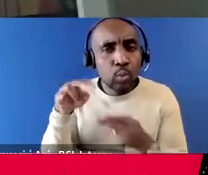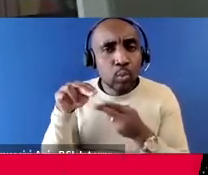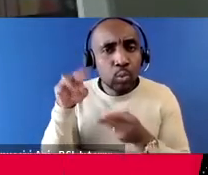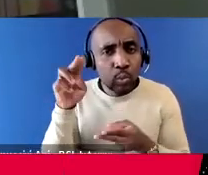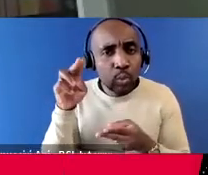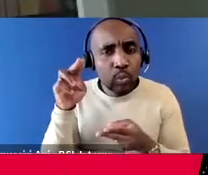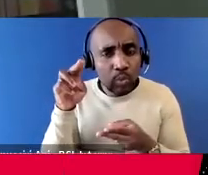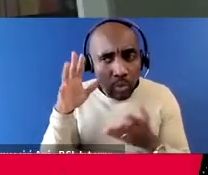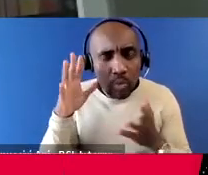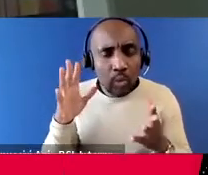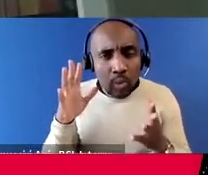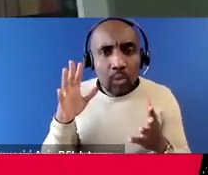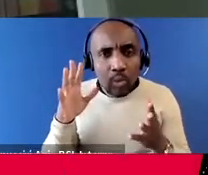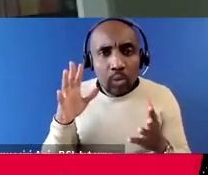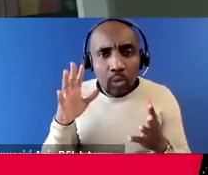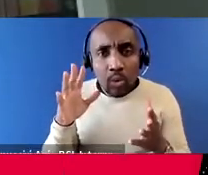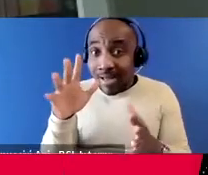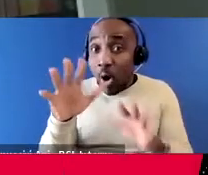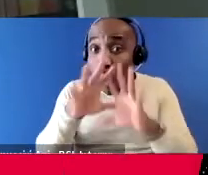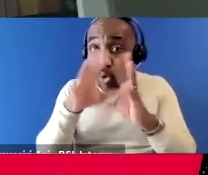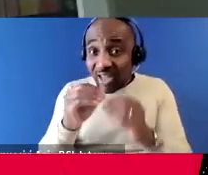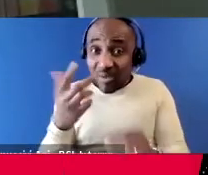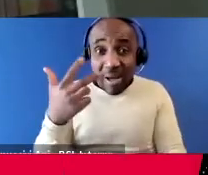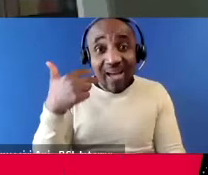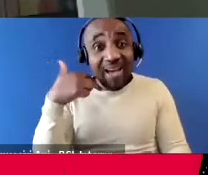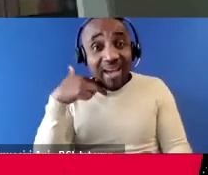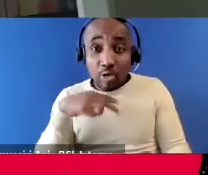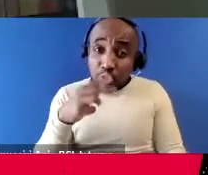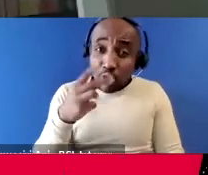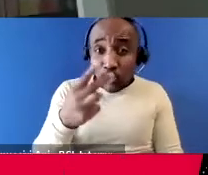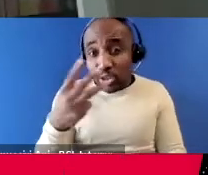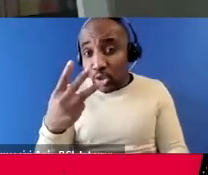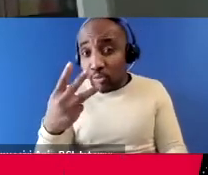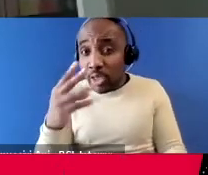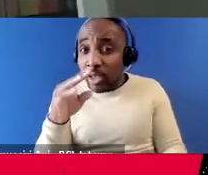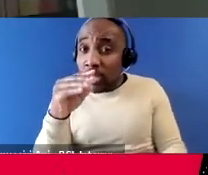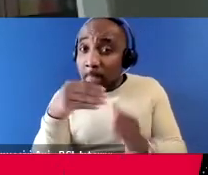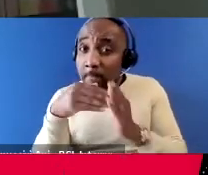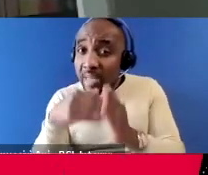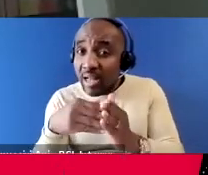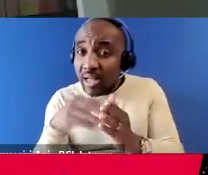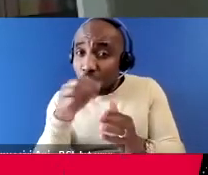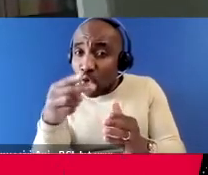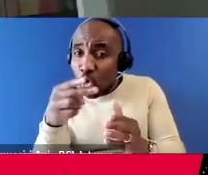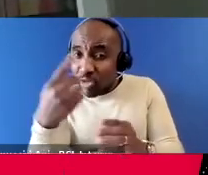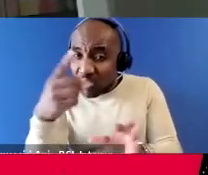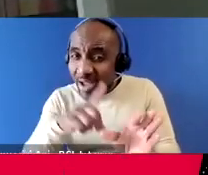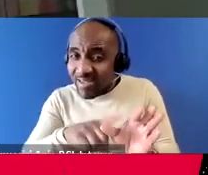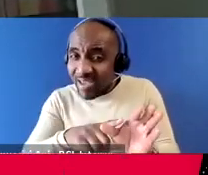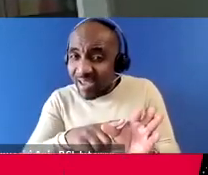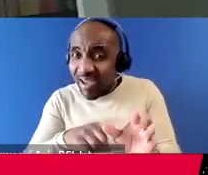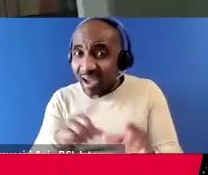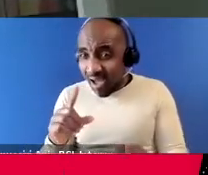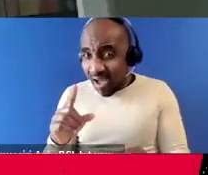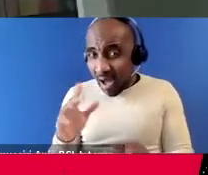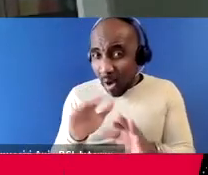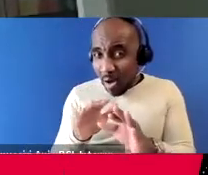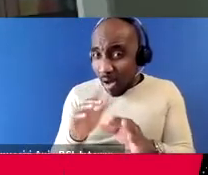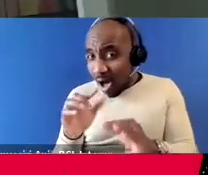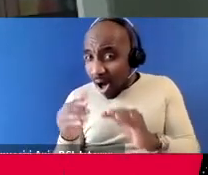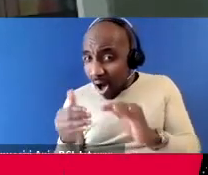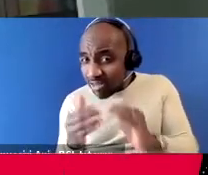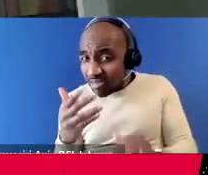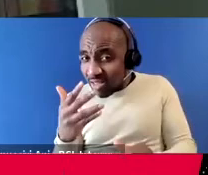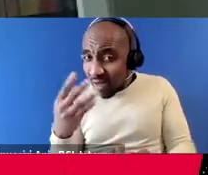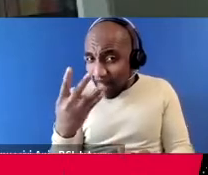that sells about 823 million euros of arms that year. I think Anna might